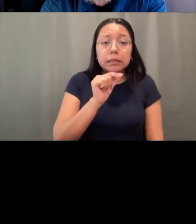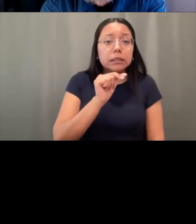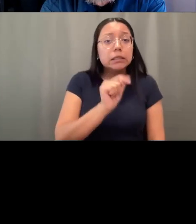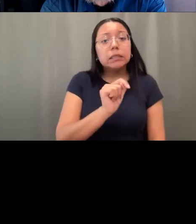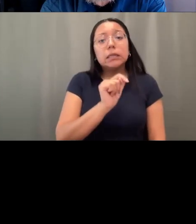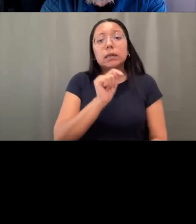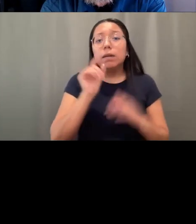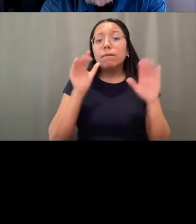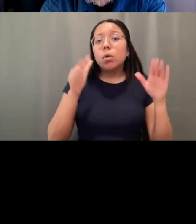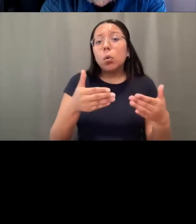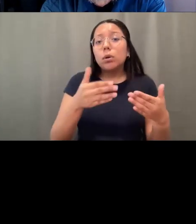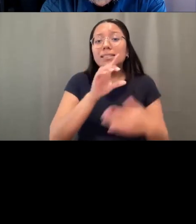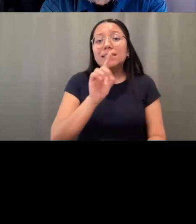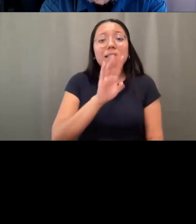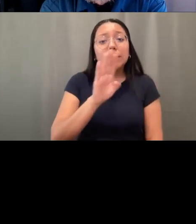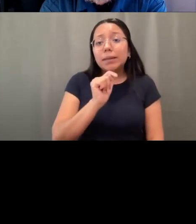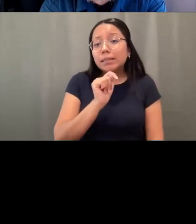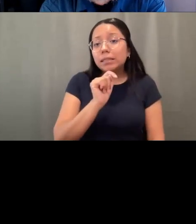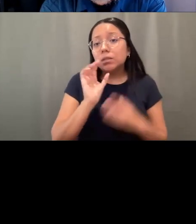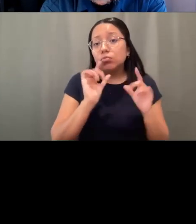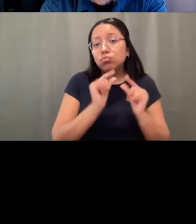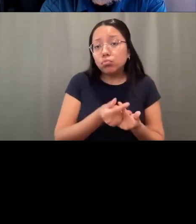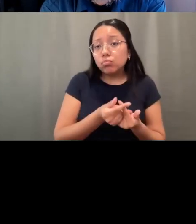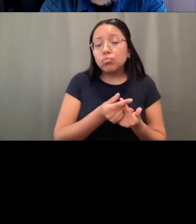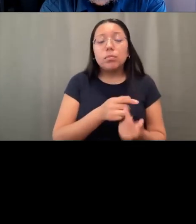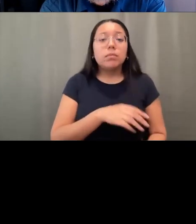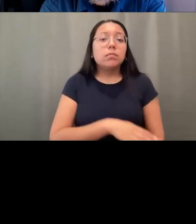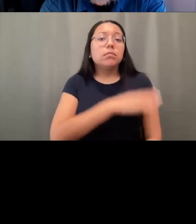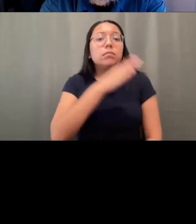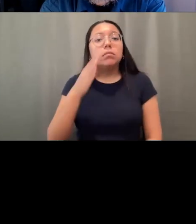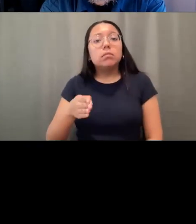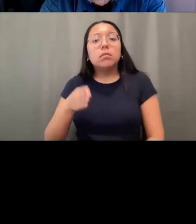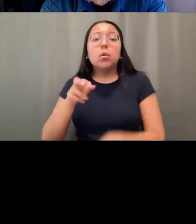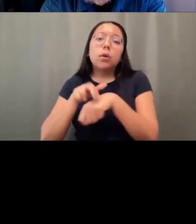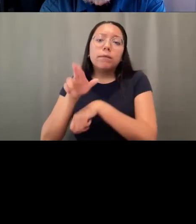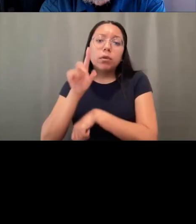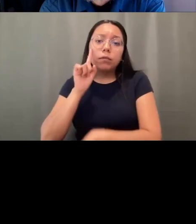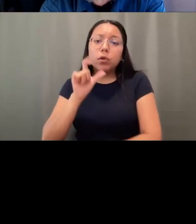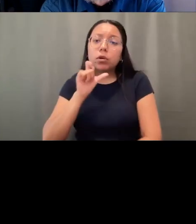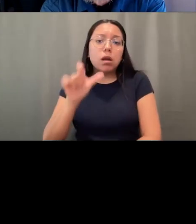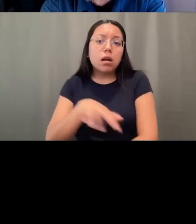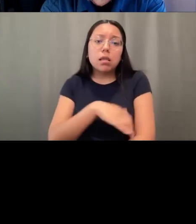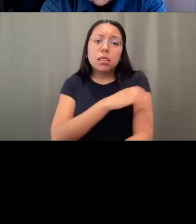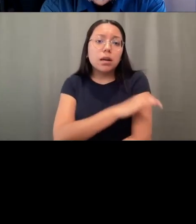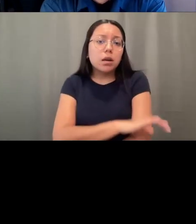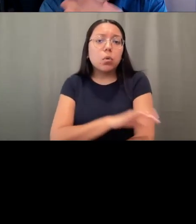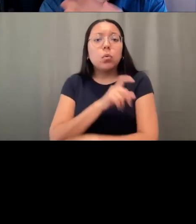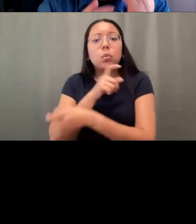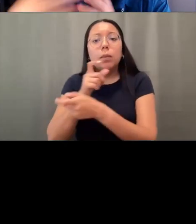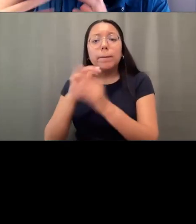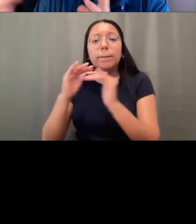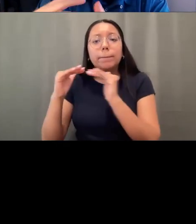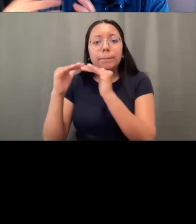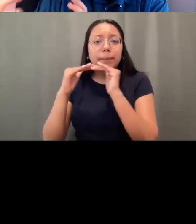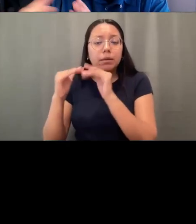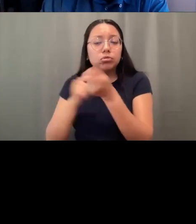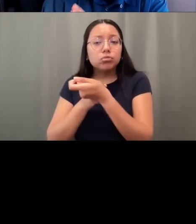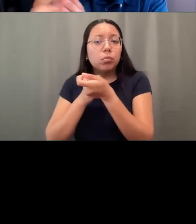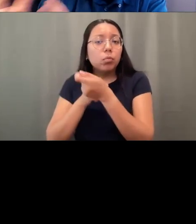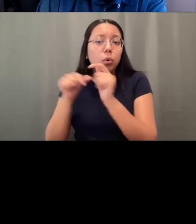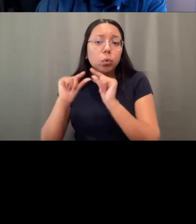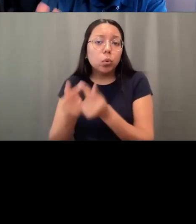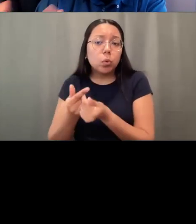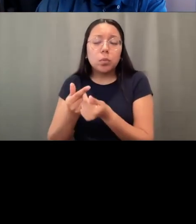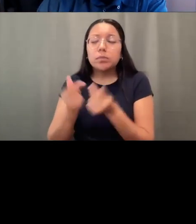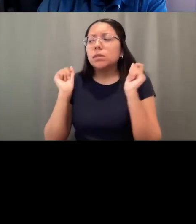groups, dialectical behavioral therapy groups, referral to non-clinical peer support groups or resource centers. Yeah. So making connections